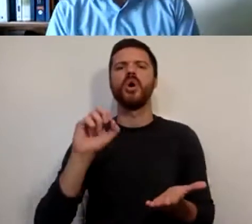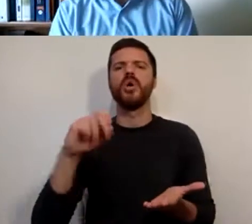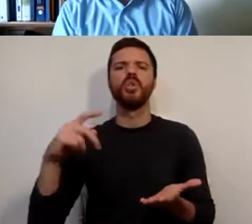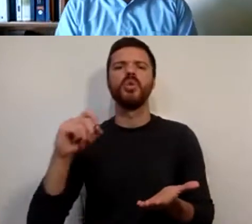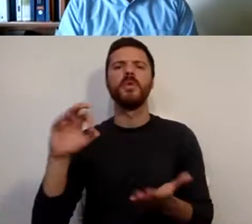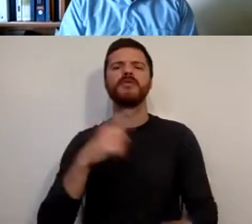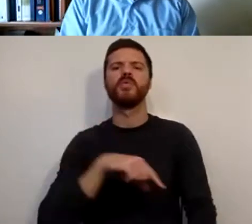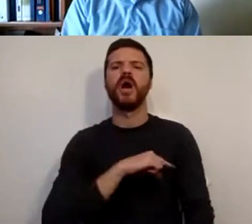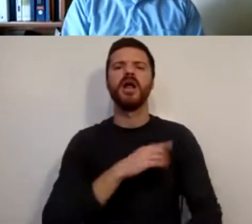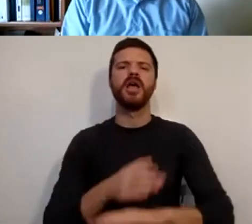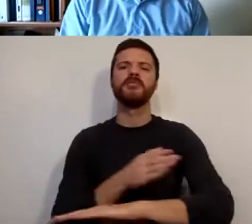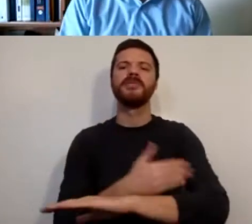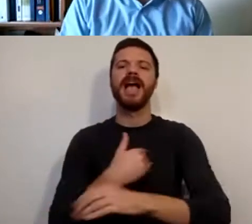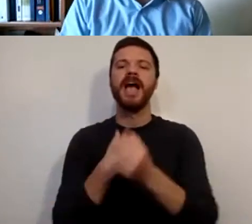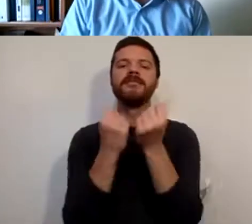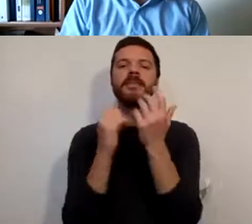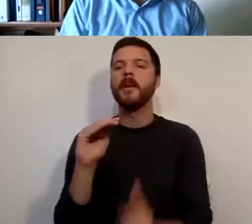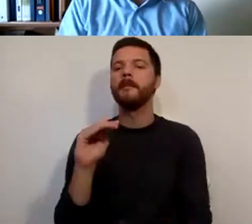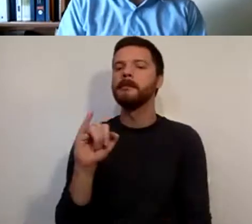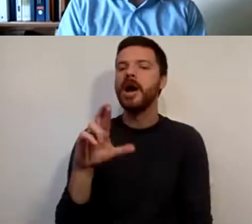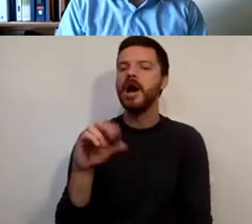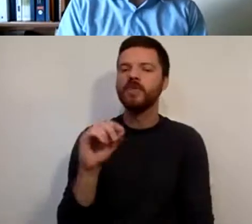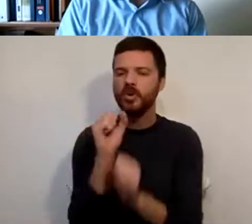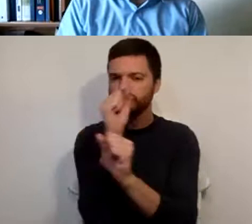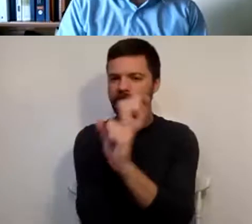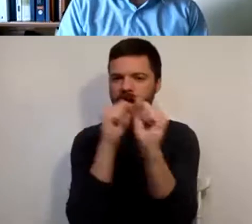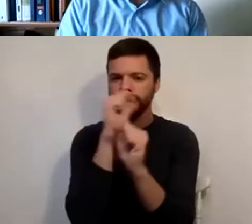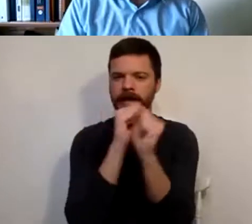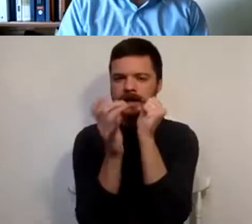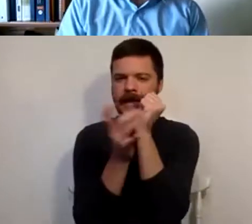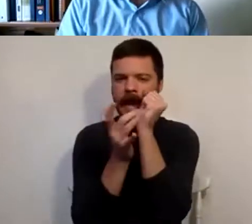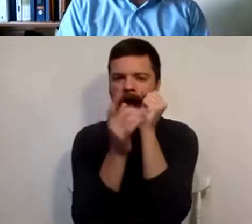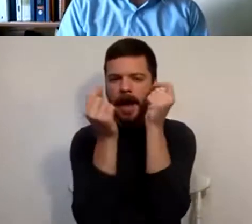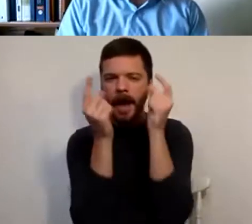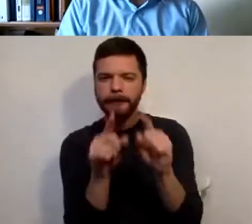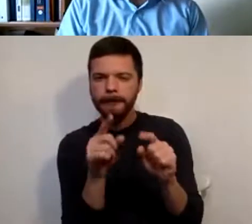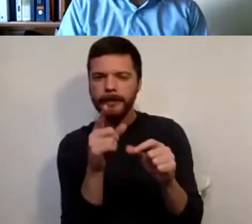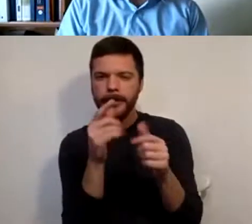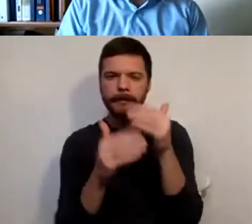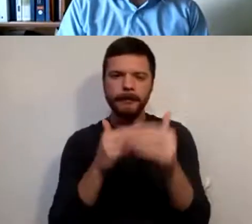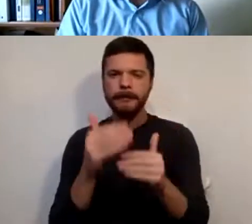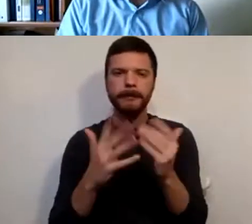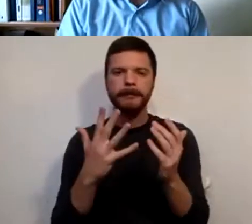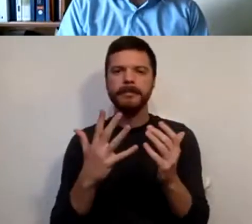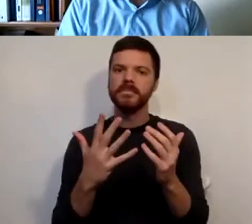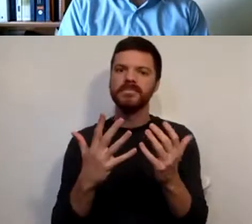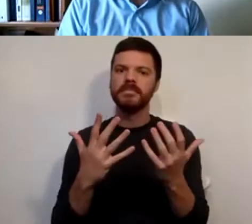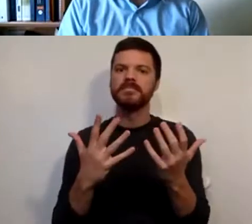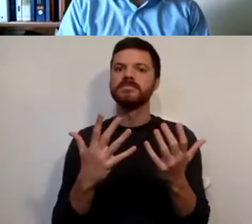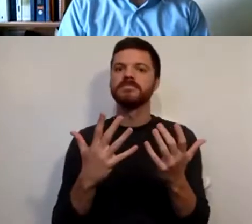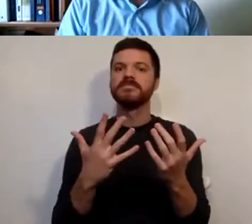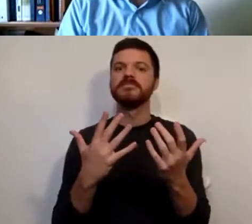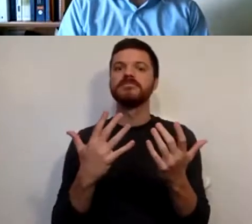of micro strategies and techniques that are happening in that, makes it all more difficult, I guess, for us